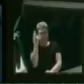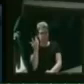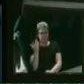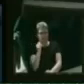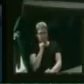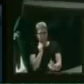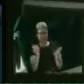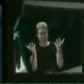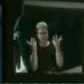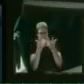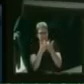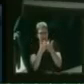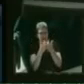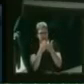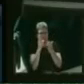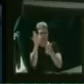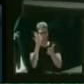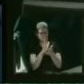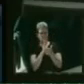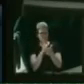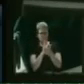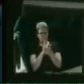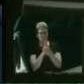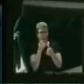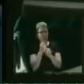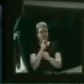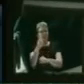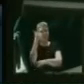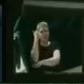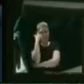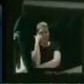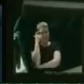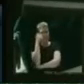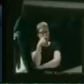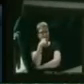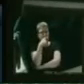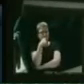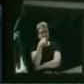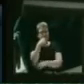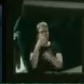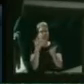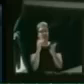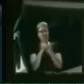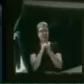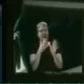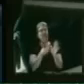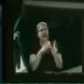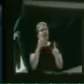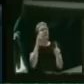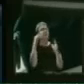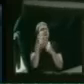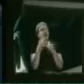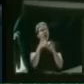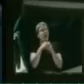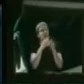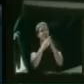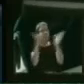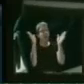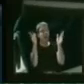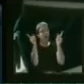doesn't fit the vision of the school, it makes you think, or the perception is in the public, that